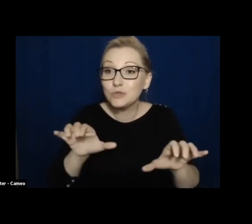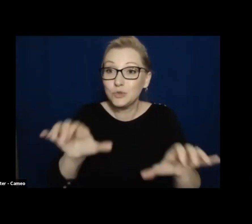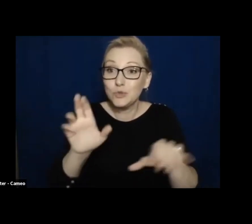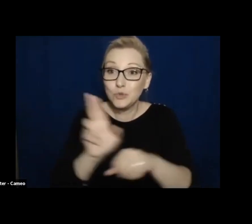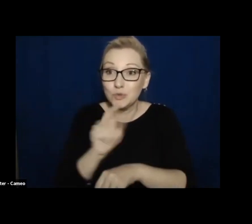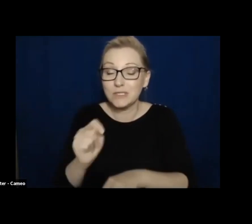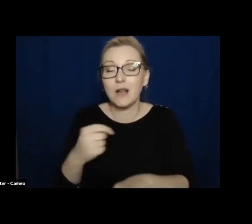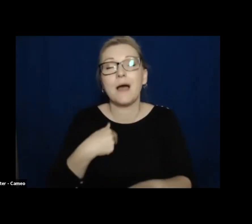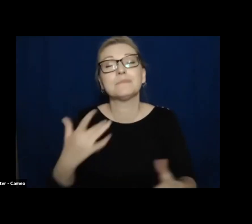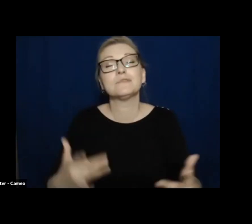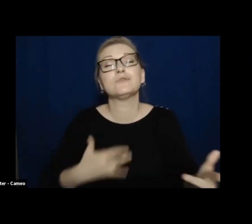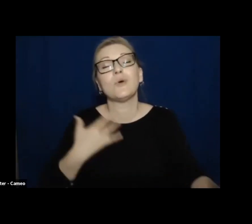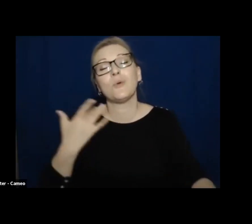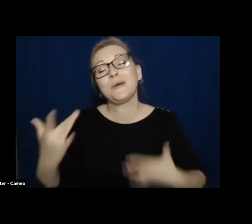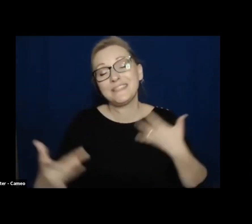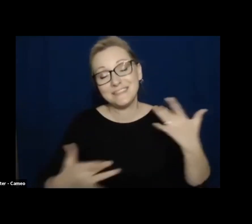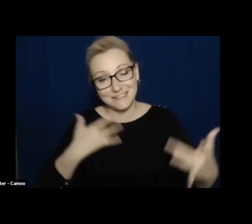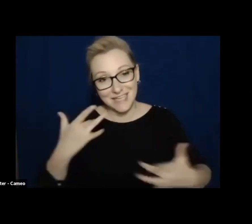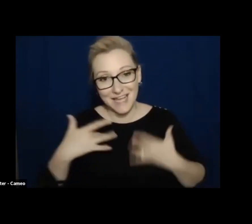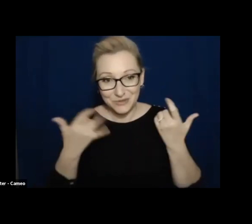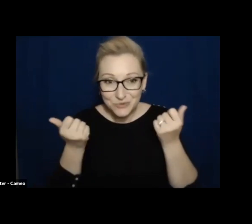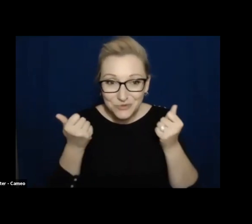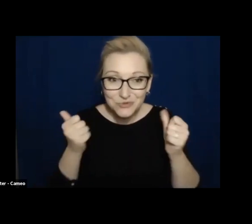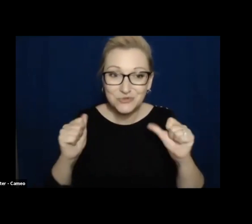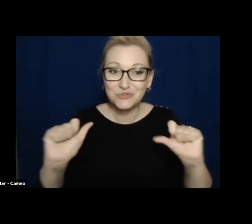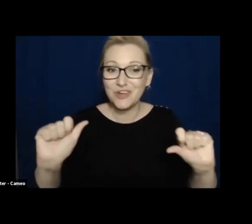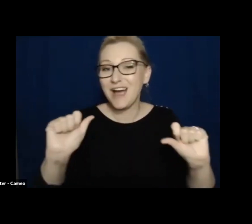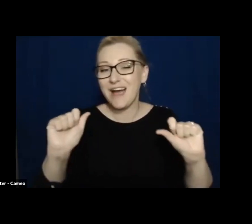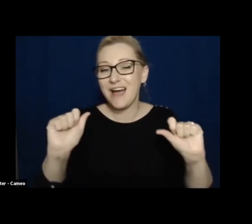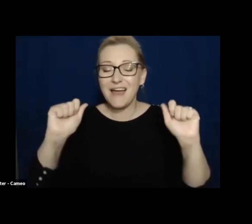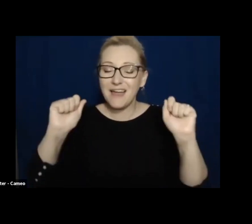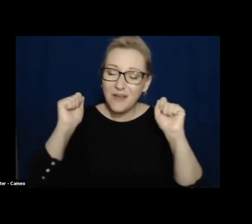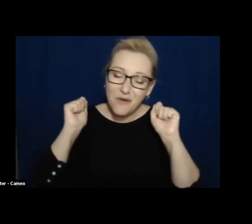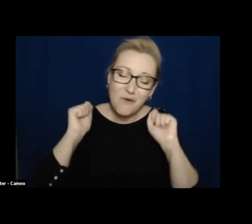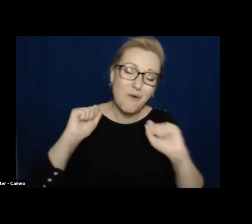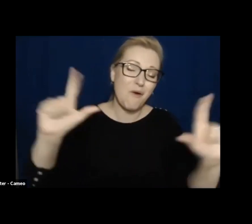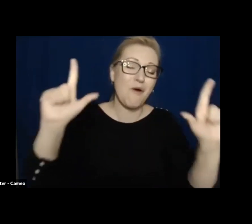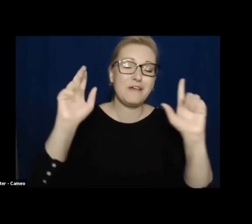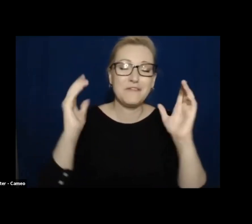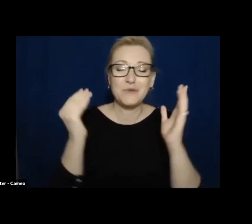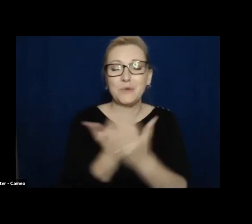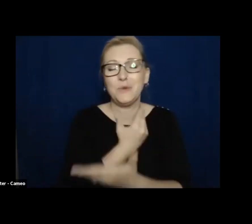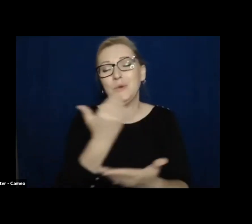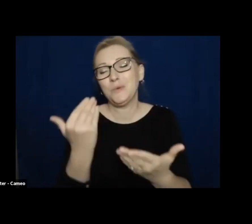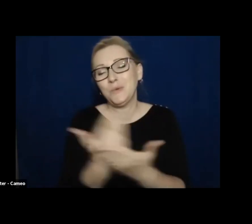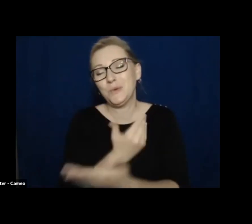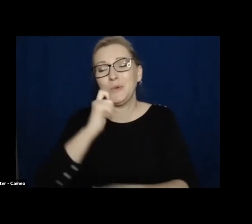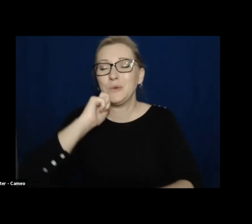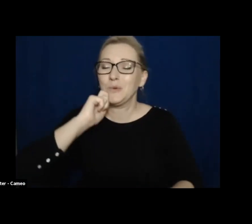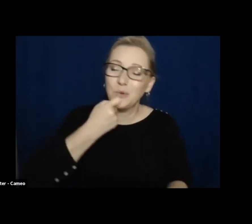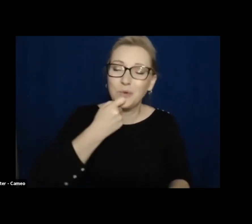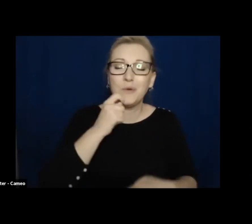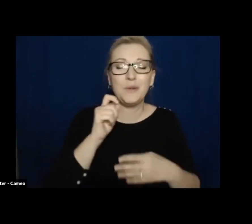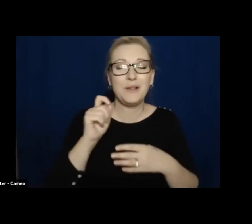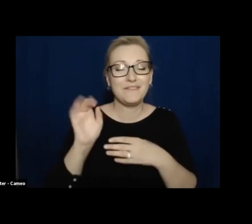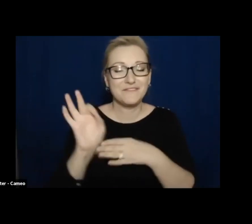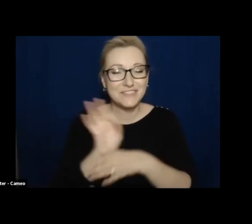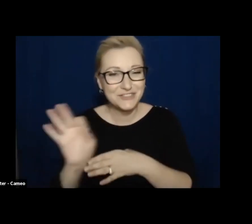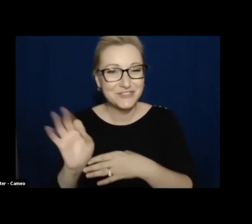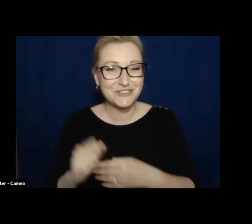so excited to try all of these really, really cool features